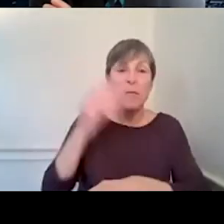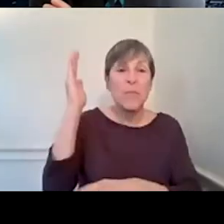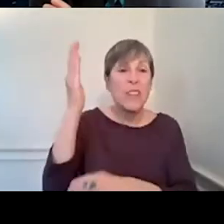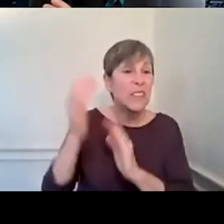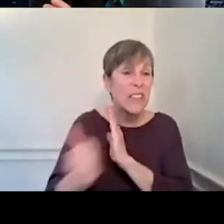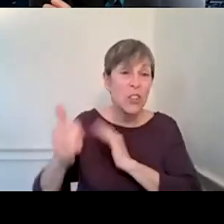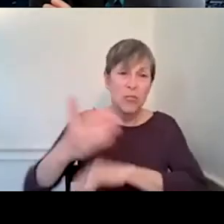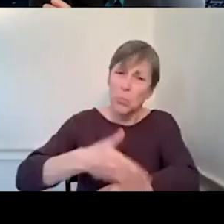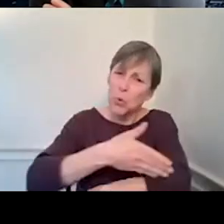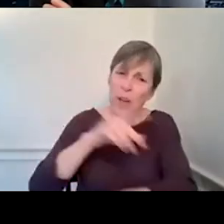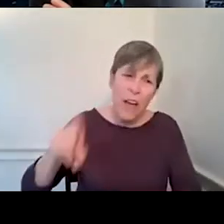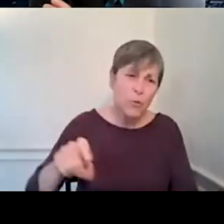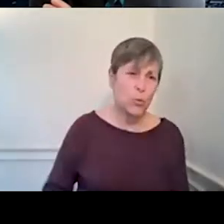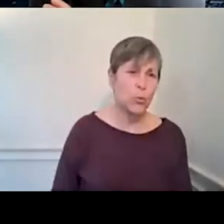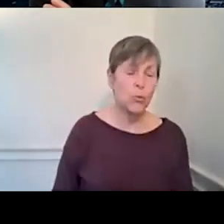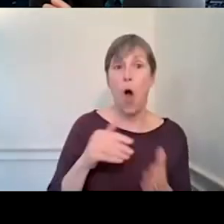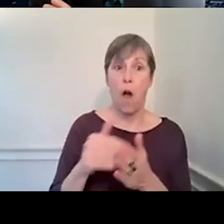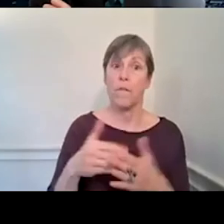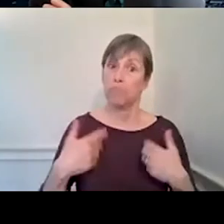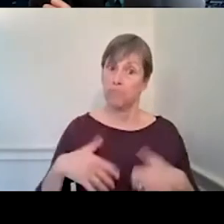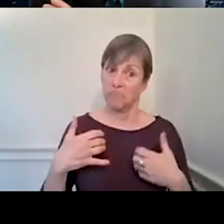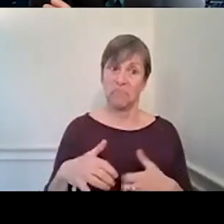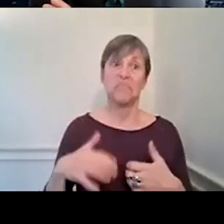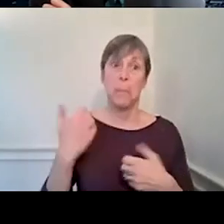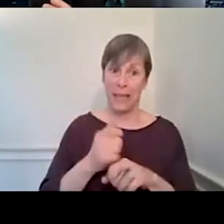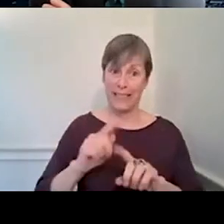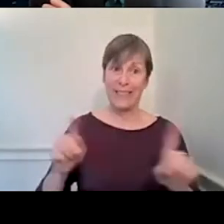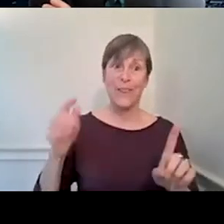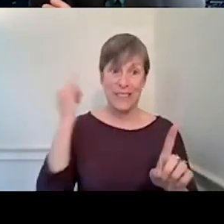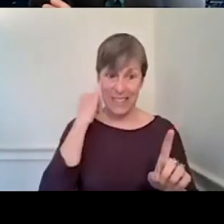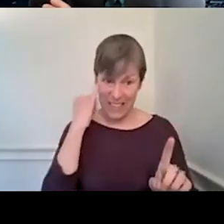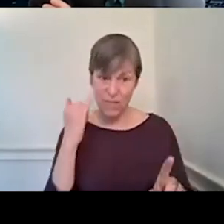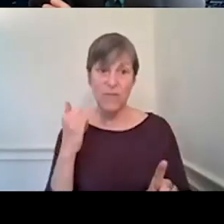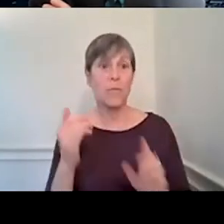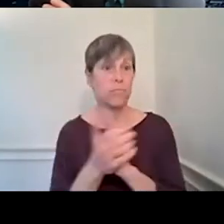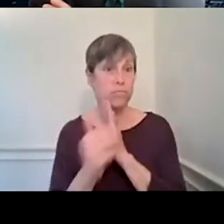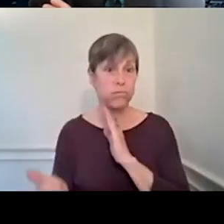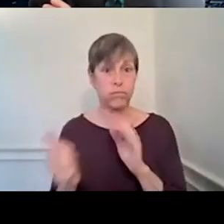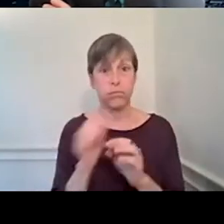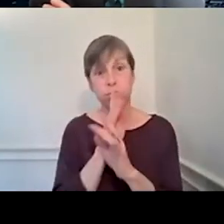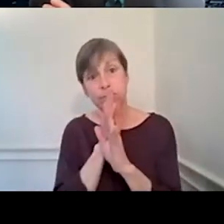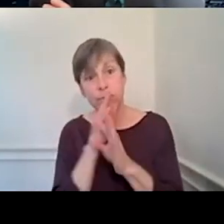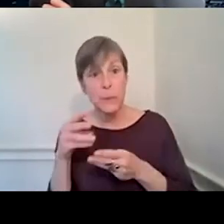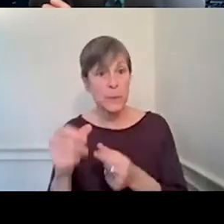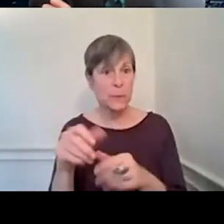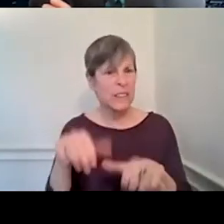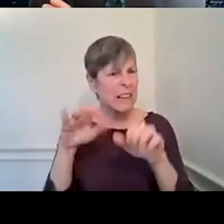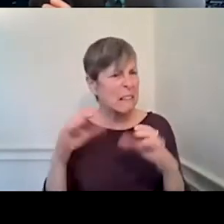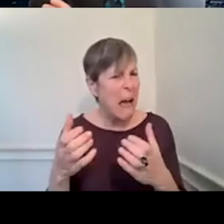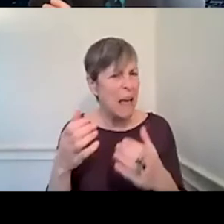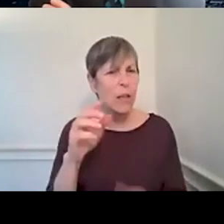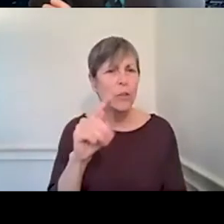lot of time that's what makes the difference. And take a class if you have to. If you have to